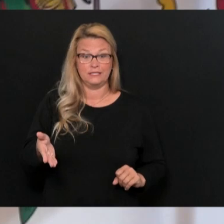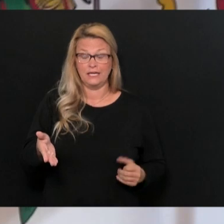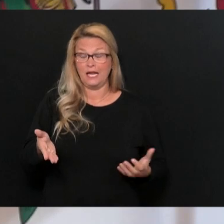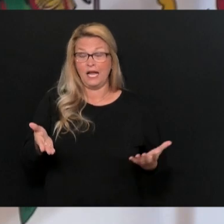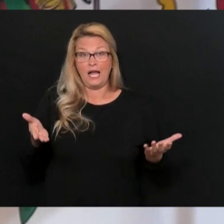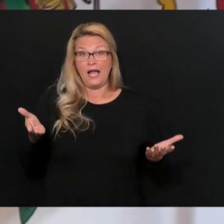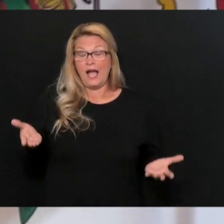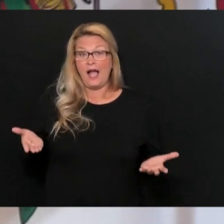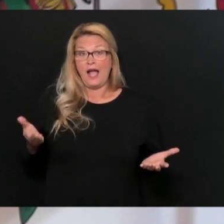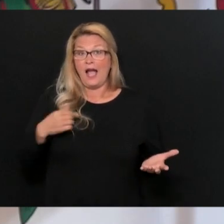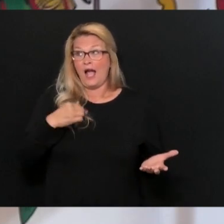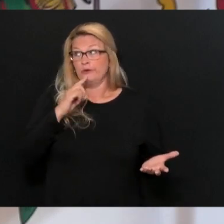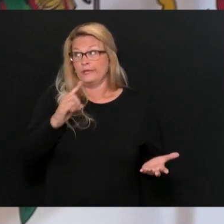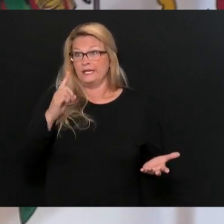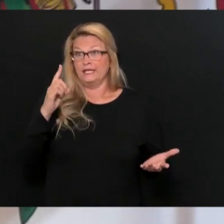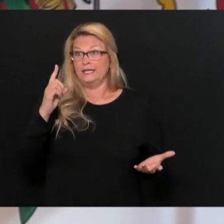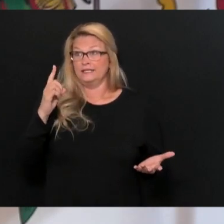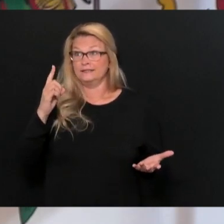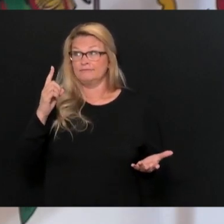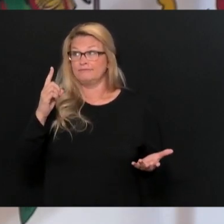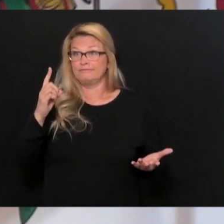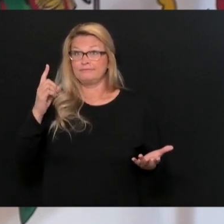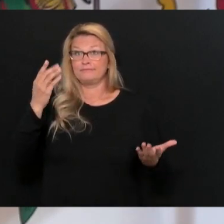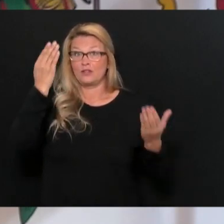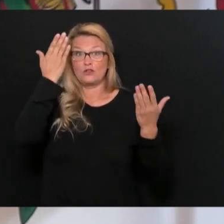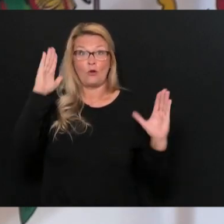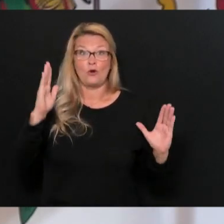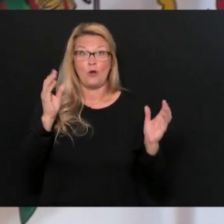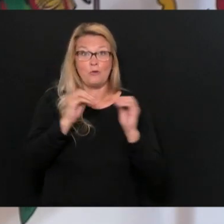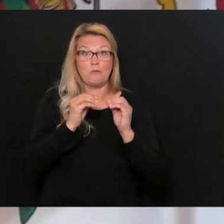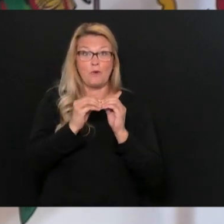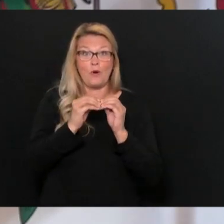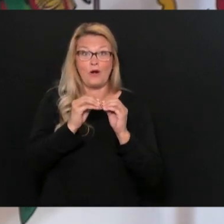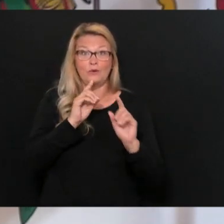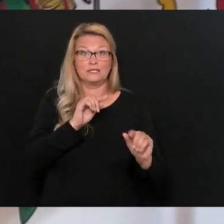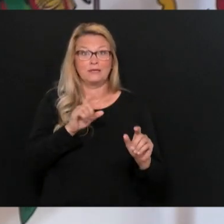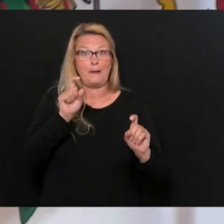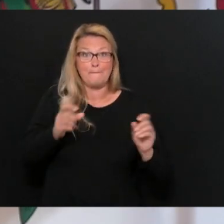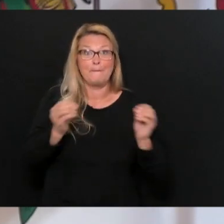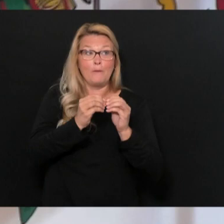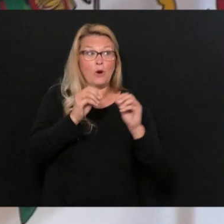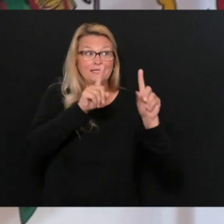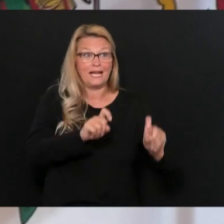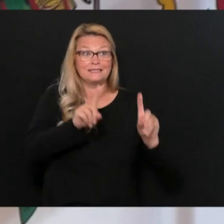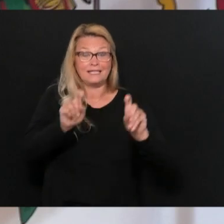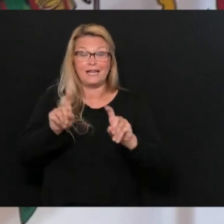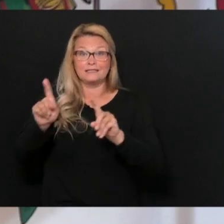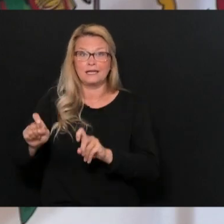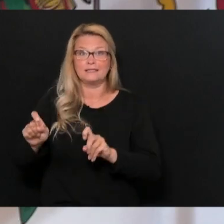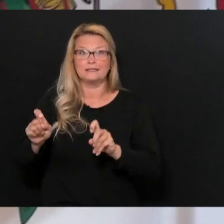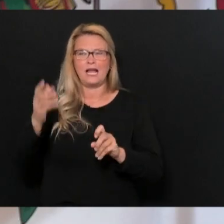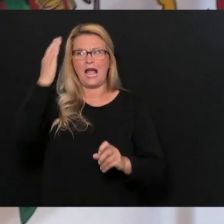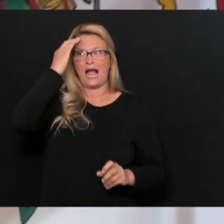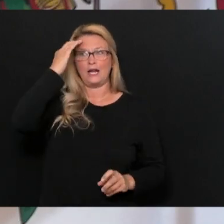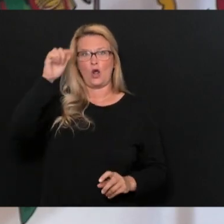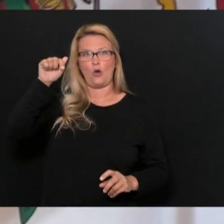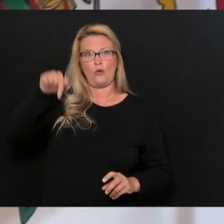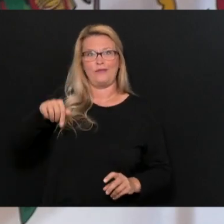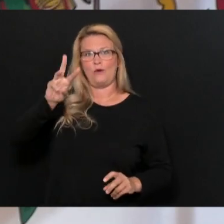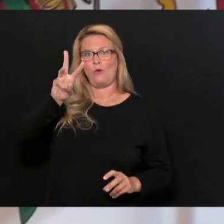I don't know what to do. I mean, I tell and I tell and I say, we got to test. And I know in Wyoming